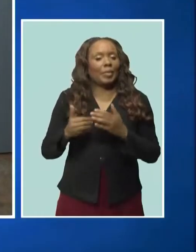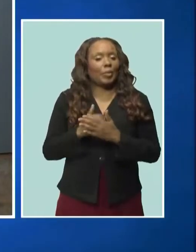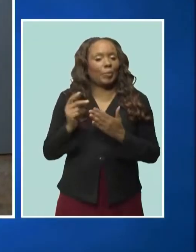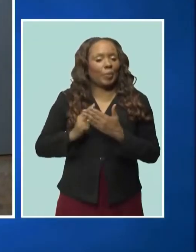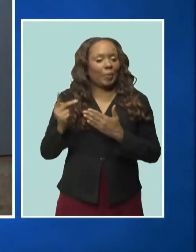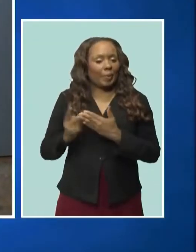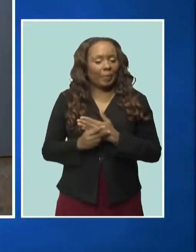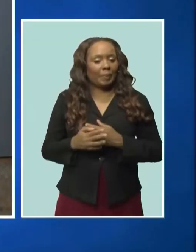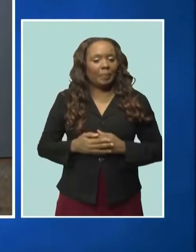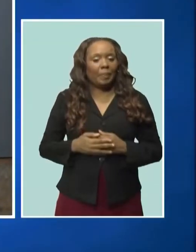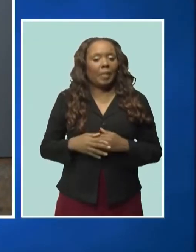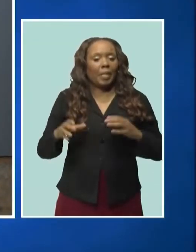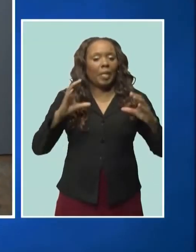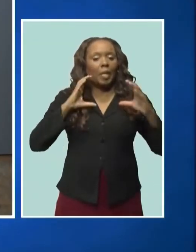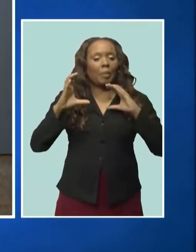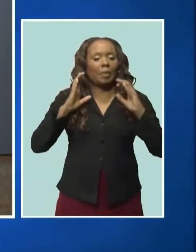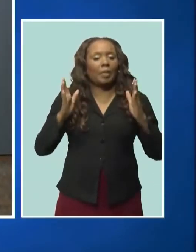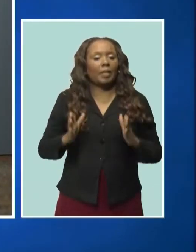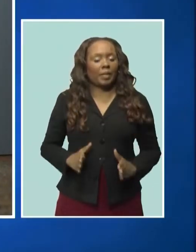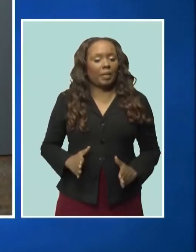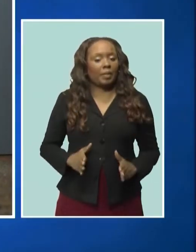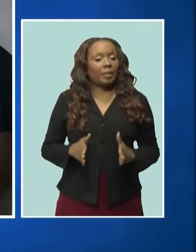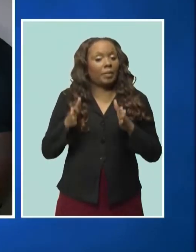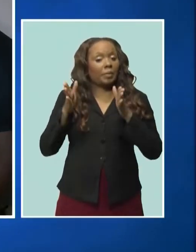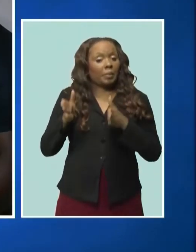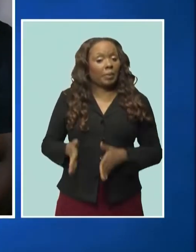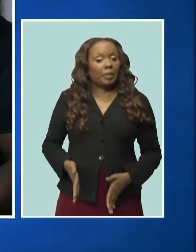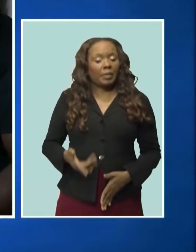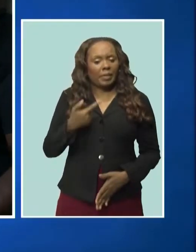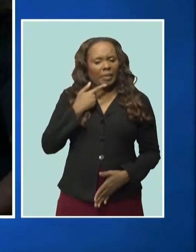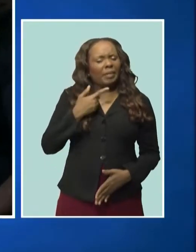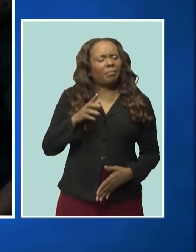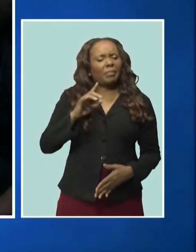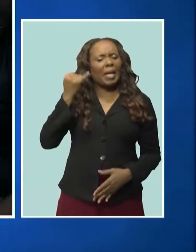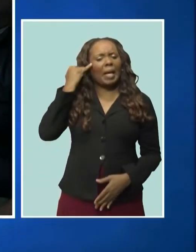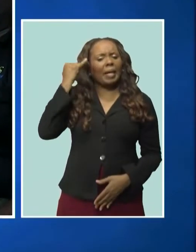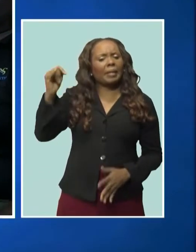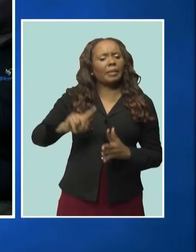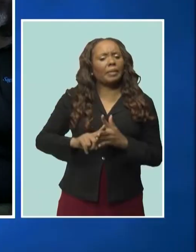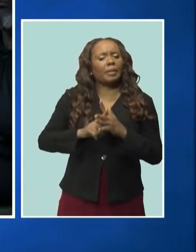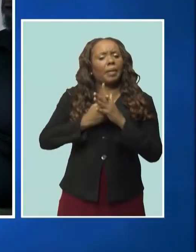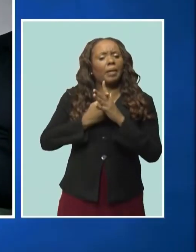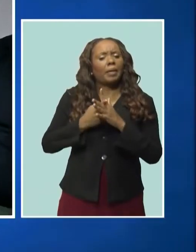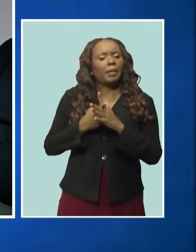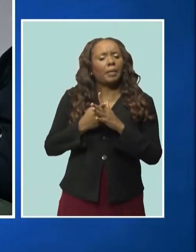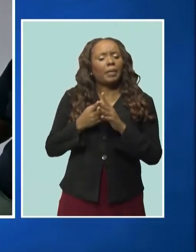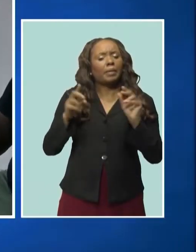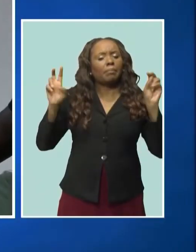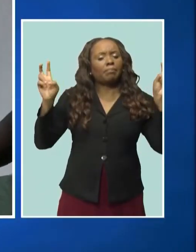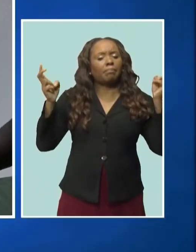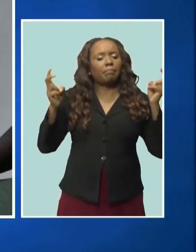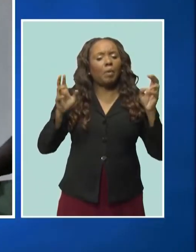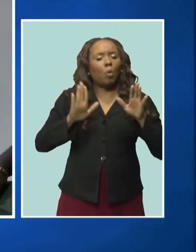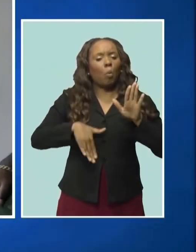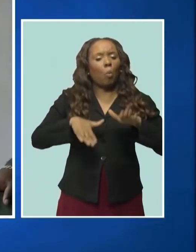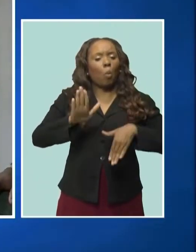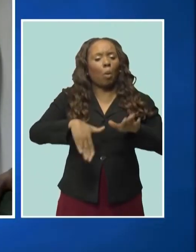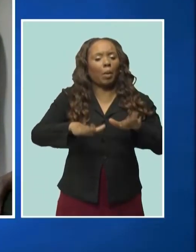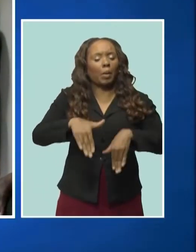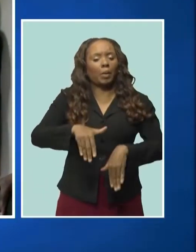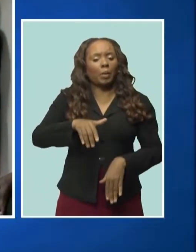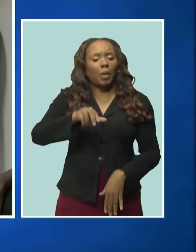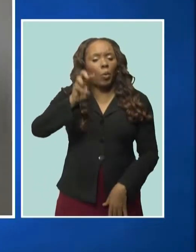and Events, Randy Howard, tells the Business Report the initiative started with what is called Walking Wednesdays and